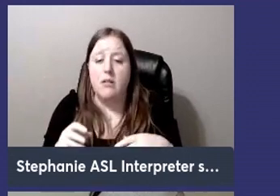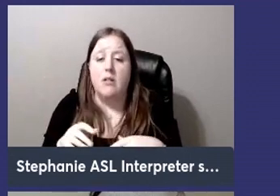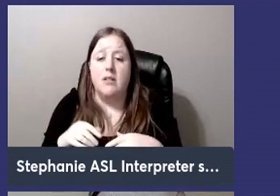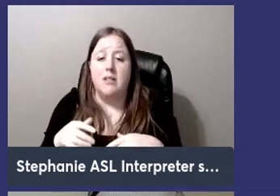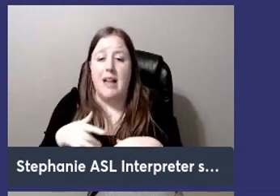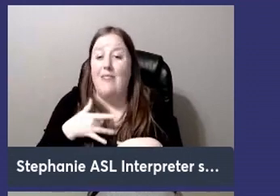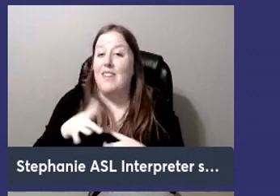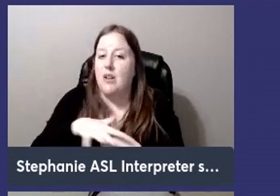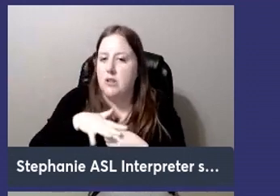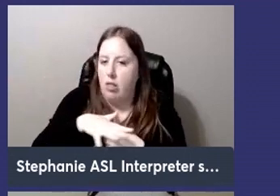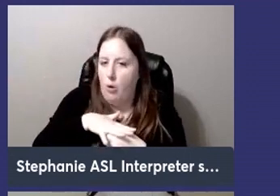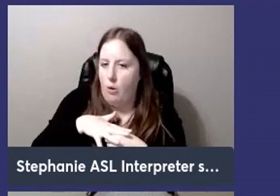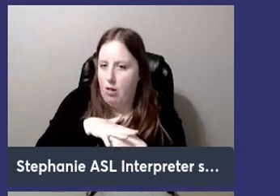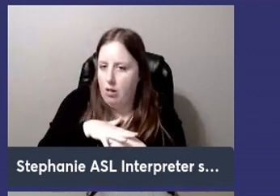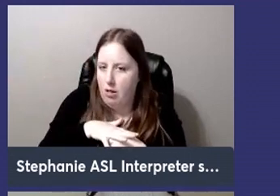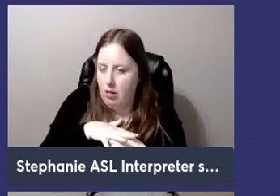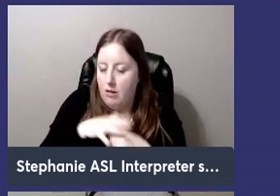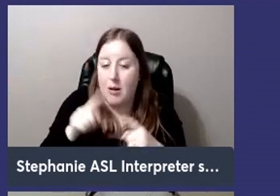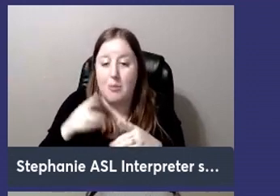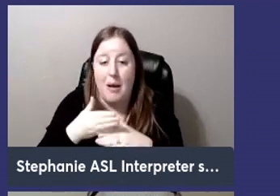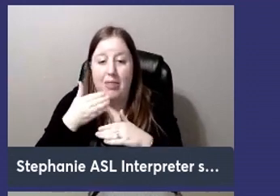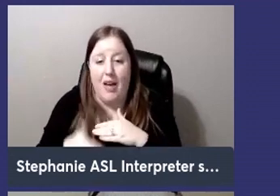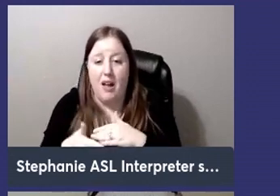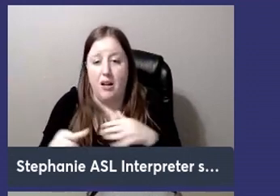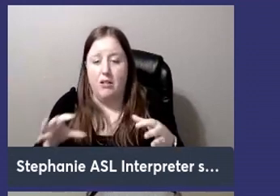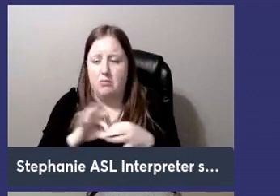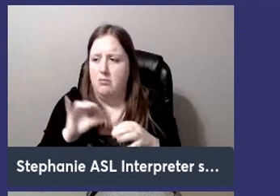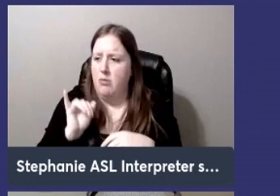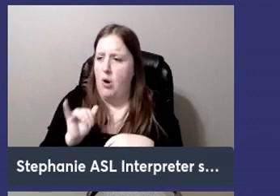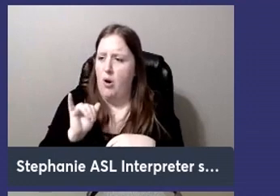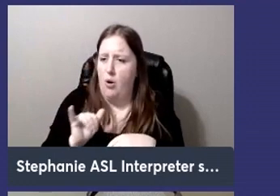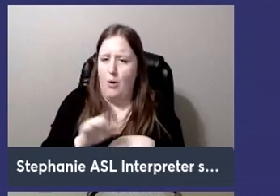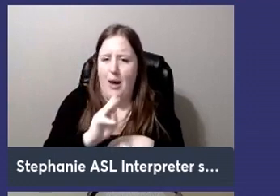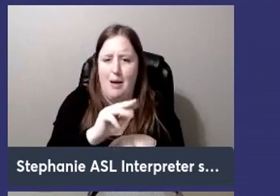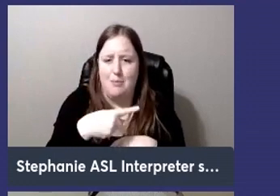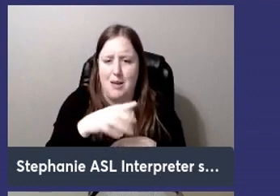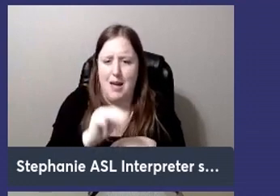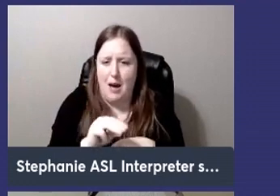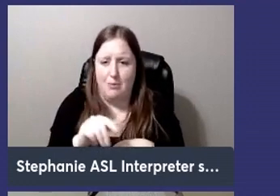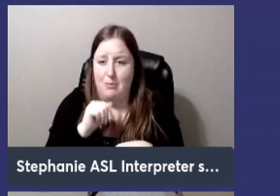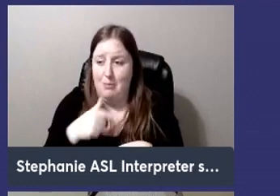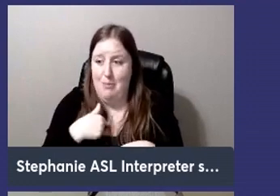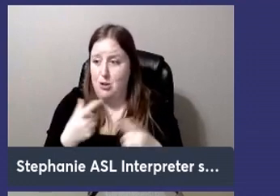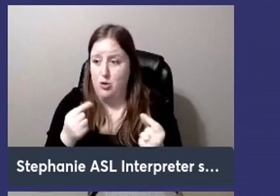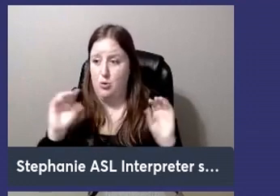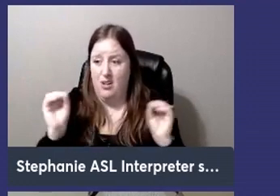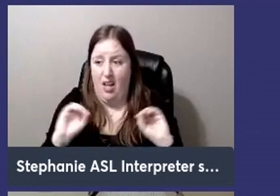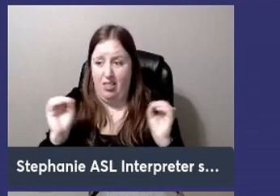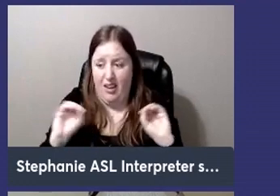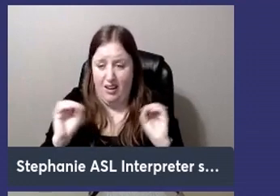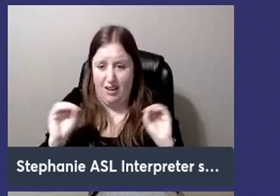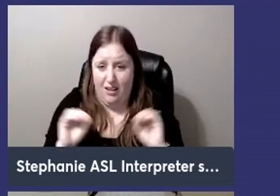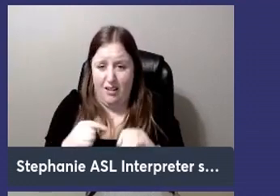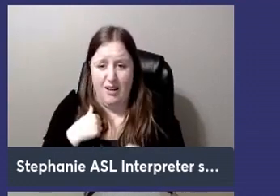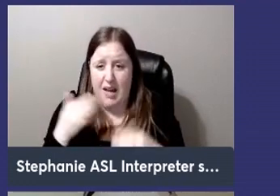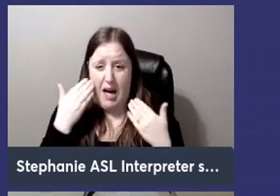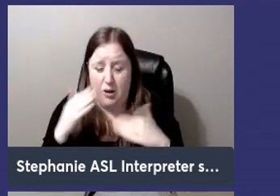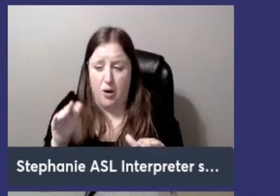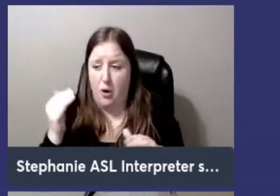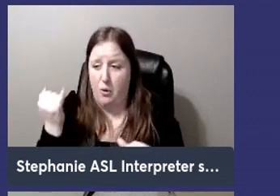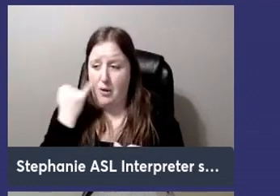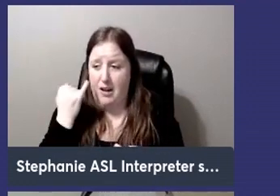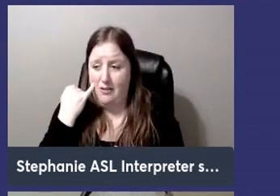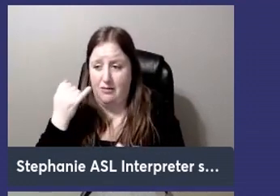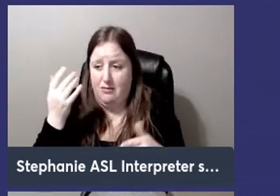local. But then it kind of clicks in like, oh wait, I didn't even have to npm I didn't have to do anything. And I have this like, I don't even know what version of Node that was running. It